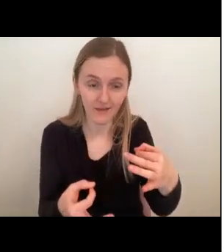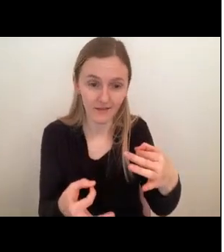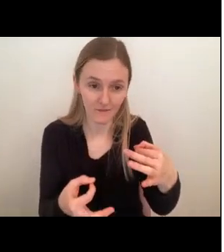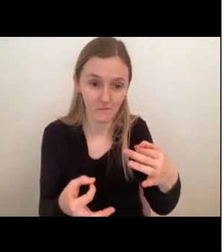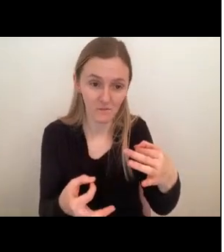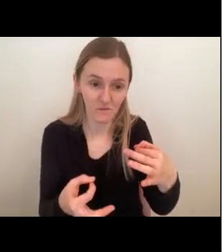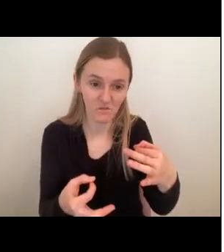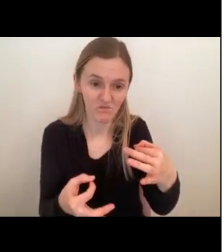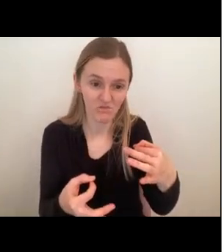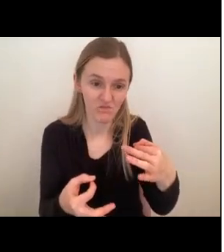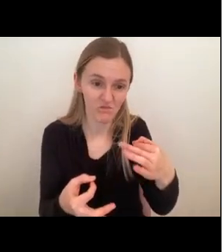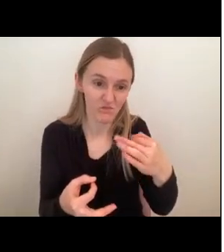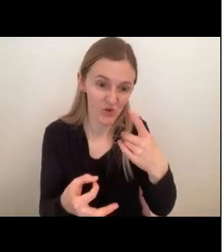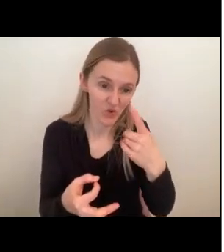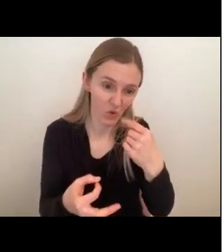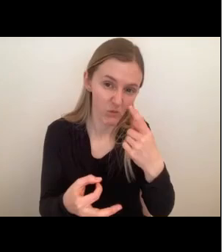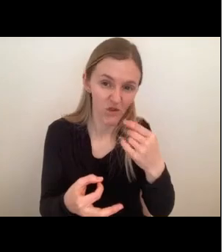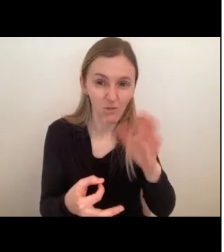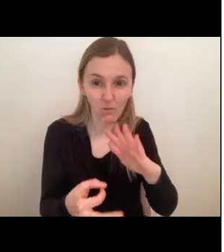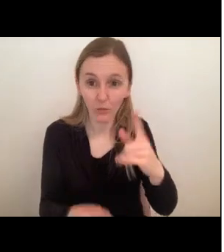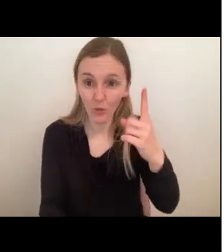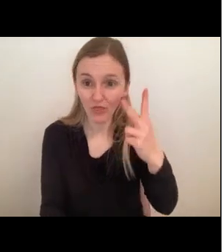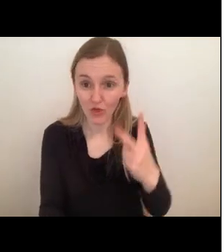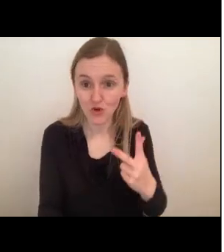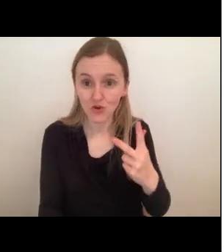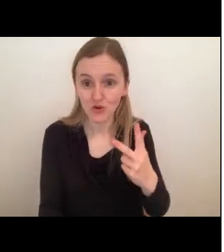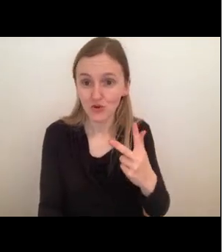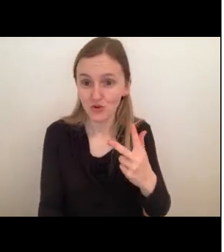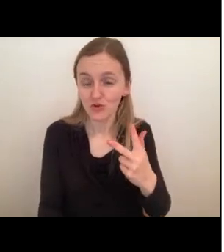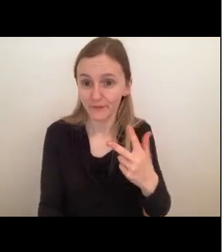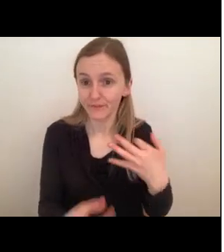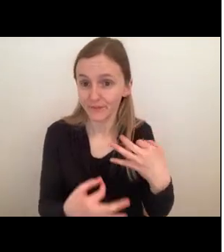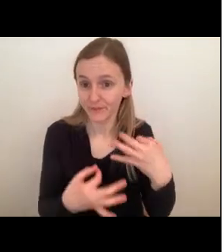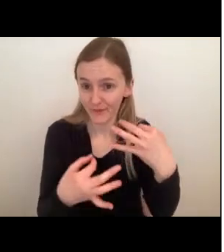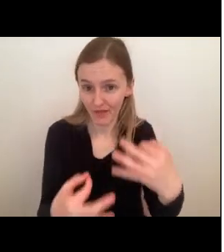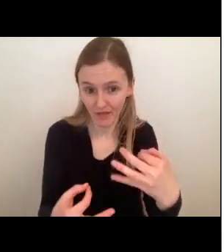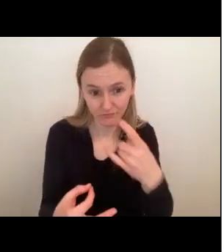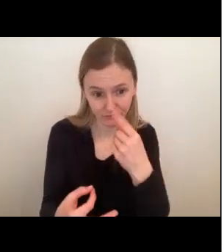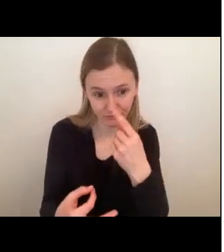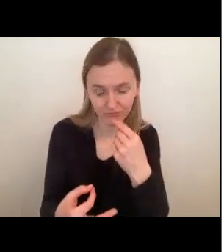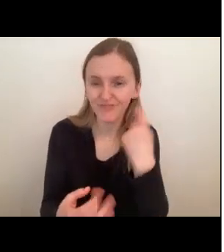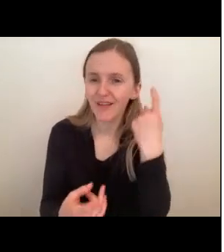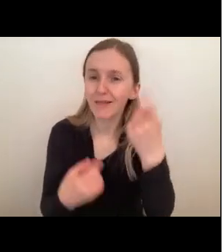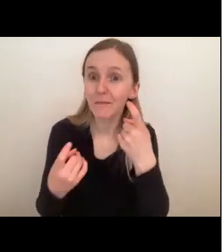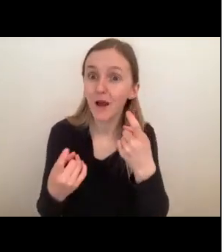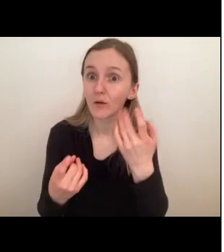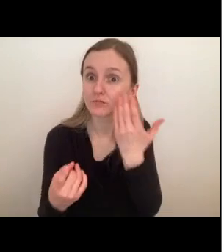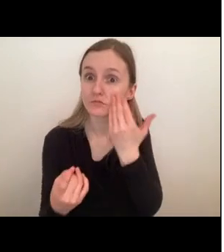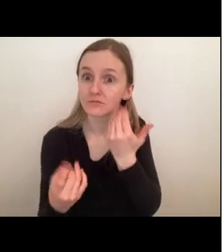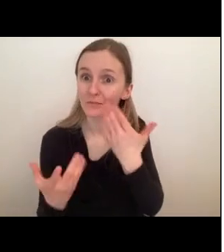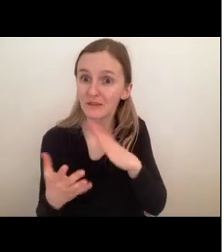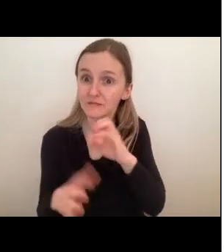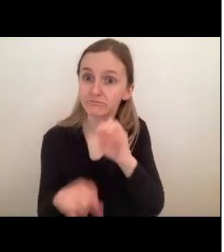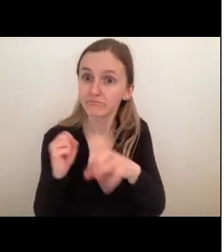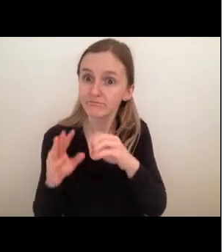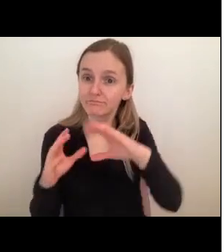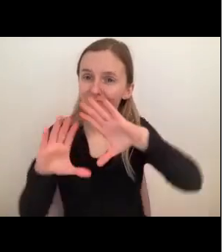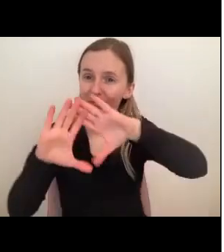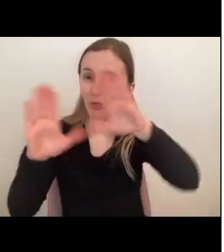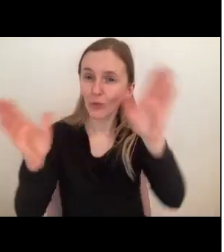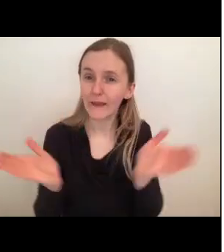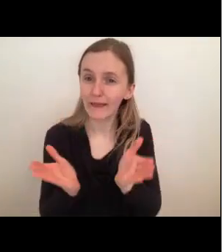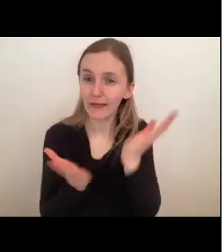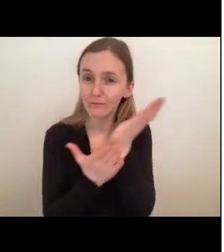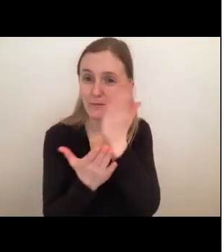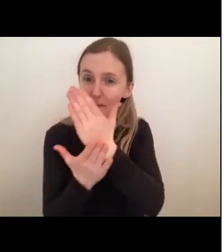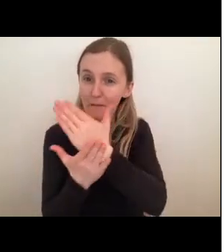up to a third. So if we think about all those skills that we've just talked about there, for some of our young people, if